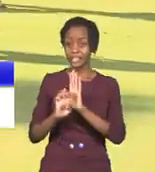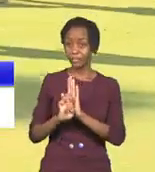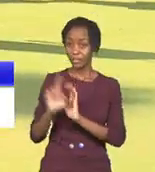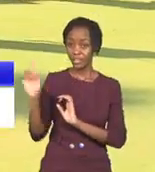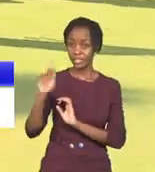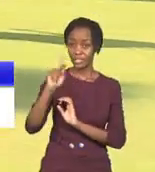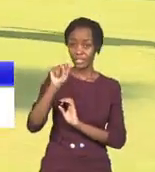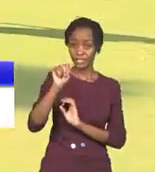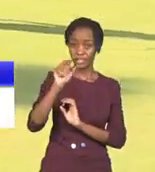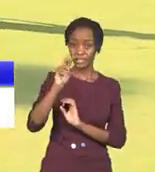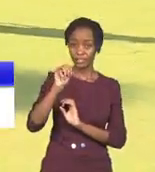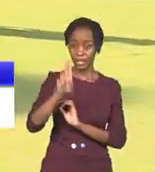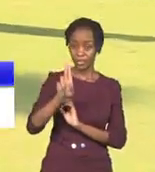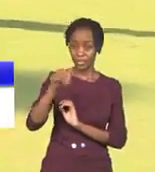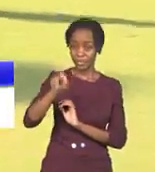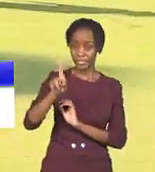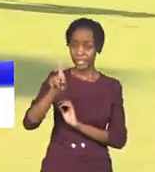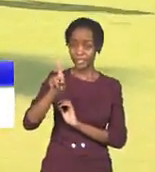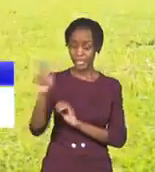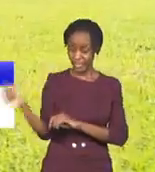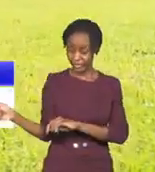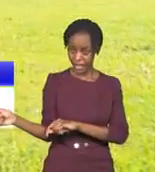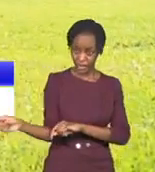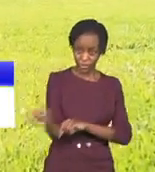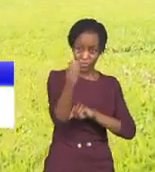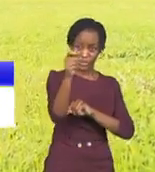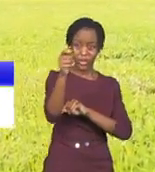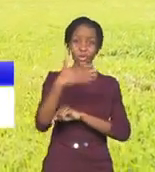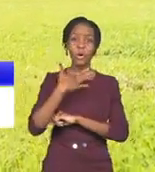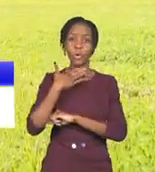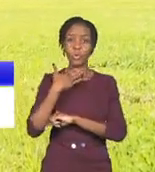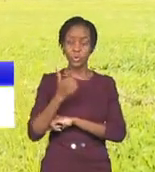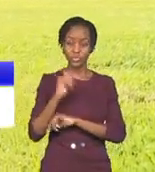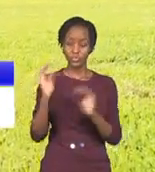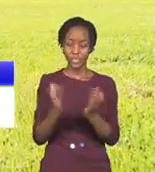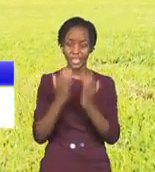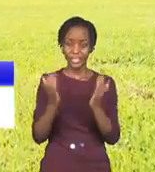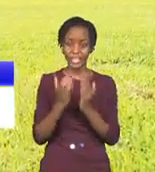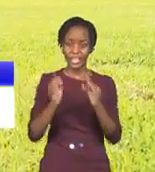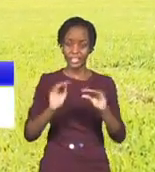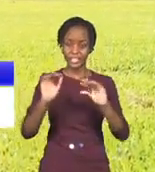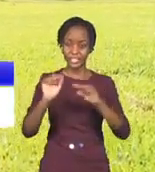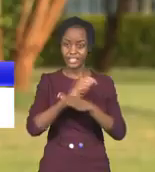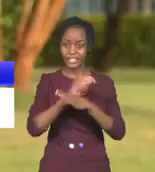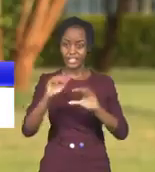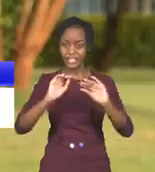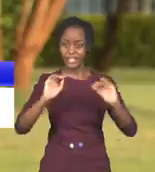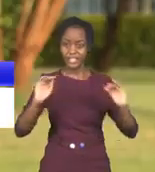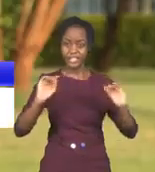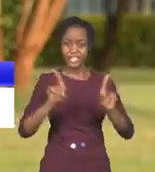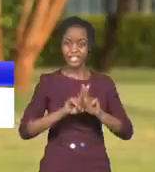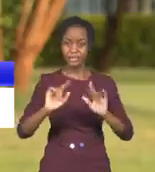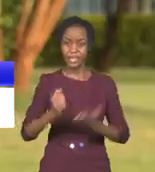Yen Golf Program and a golfer himself, hopes to promote the sport and use it as a tool for business networking. The